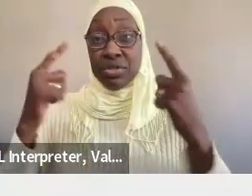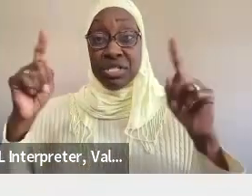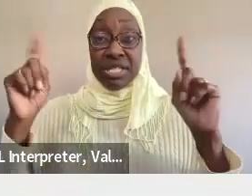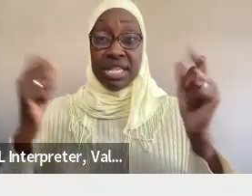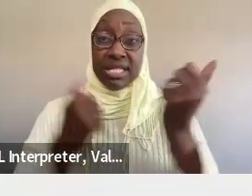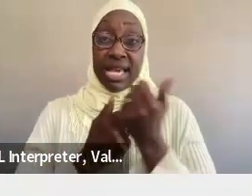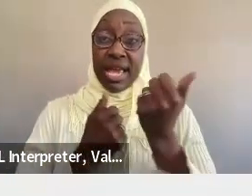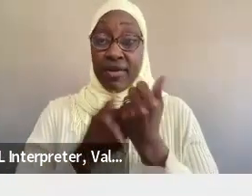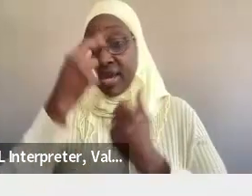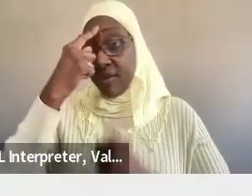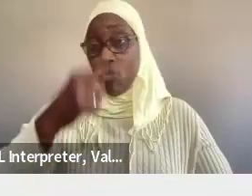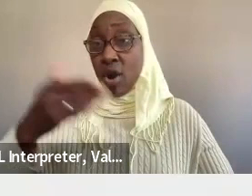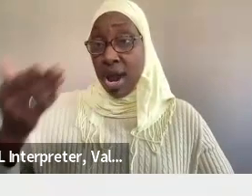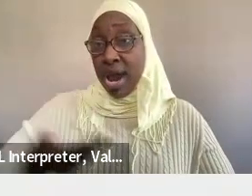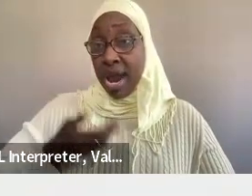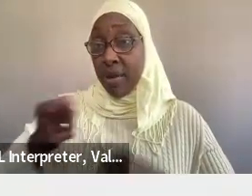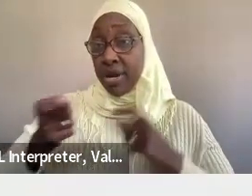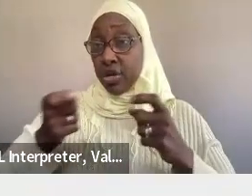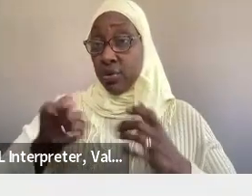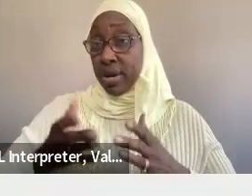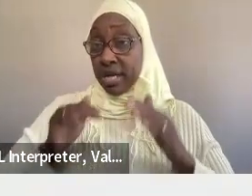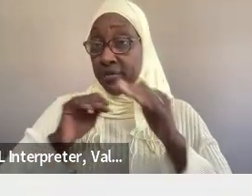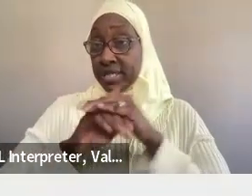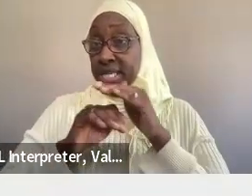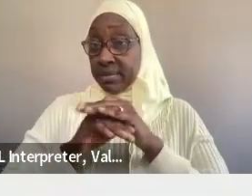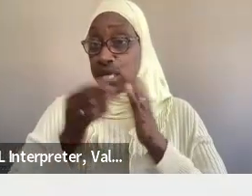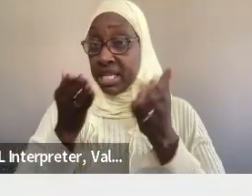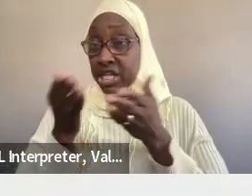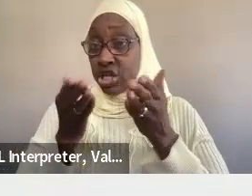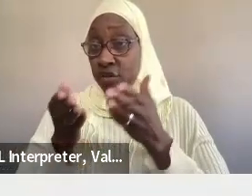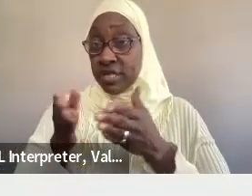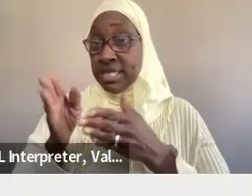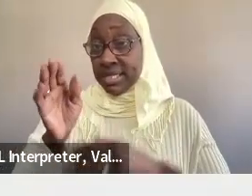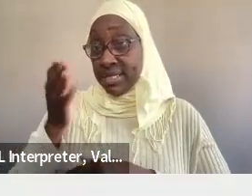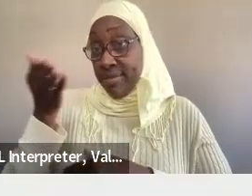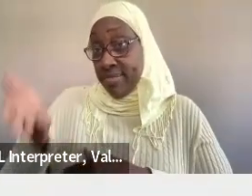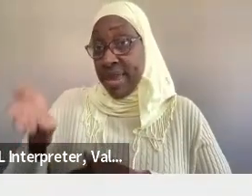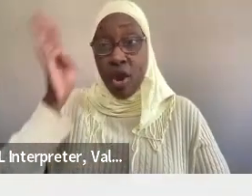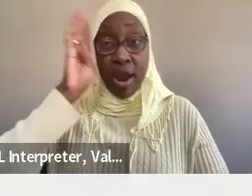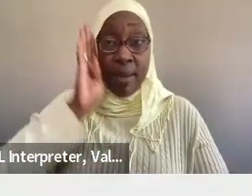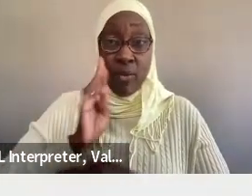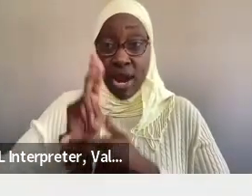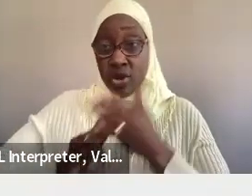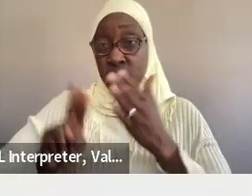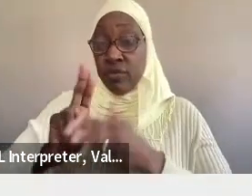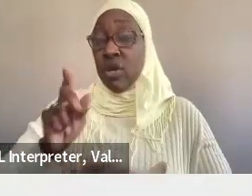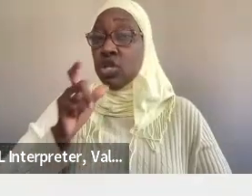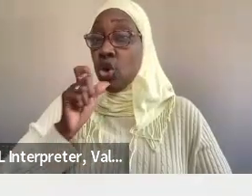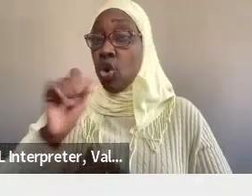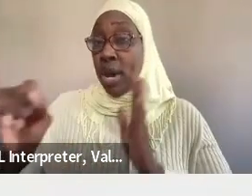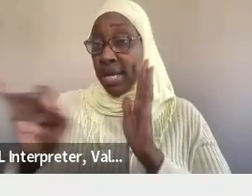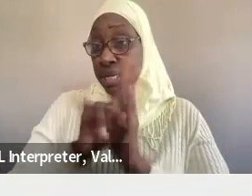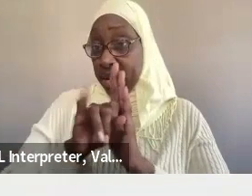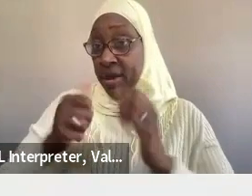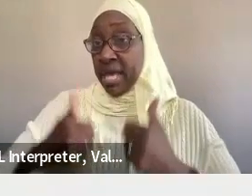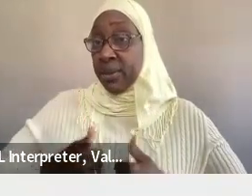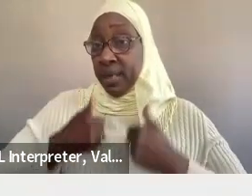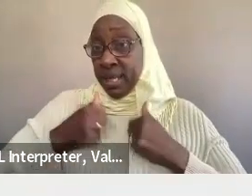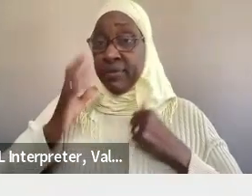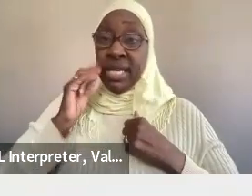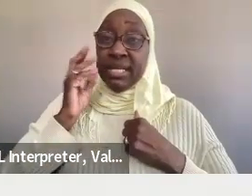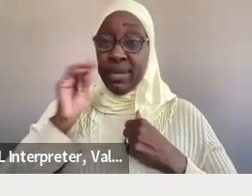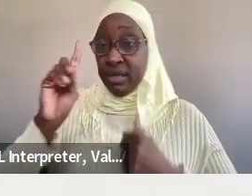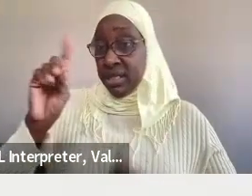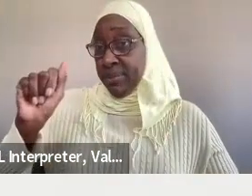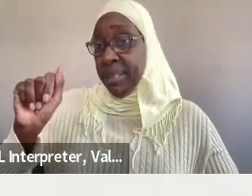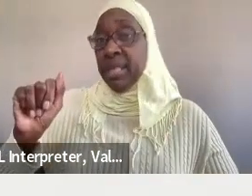hiring a director of accessibility services at Brown, who also identifies with lived experience of disability. That's